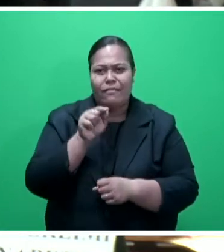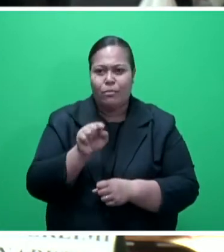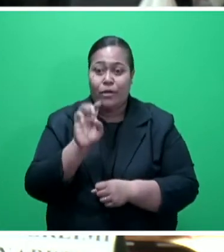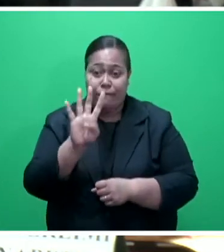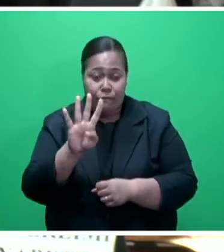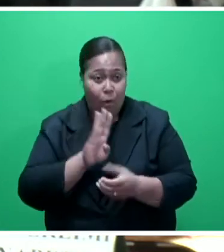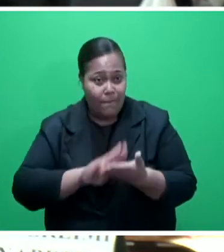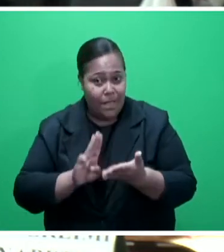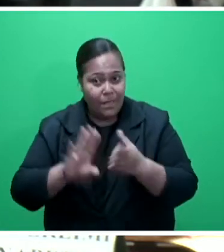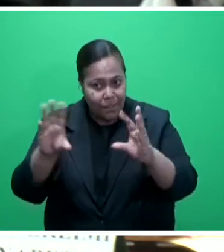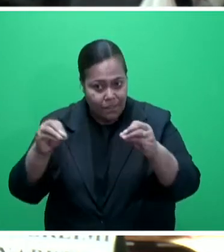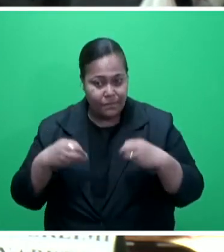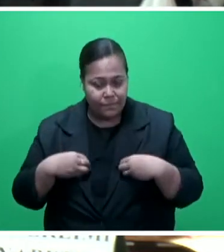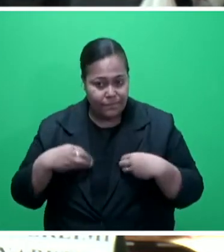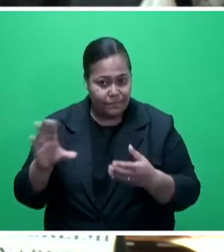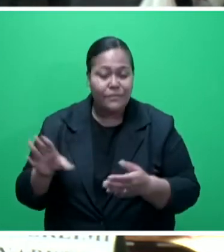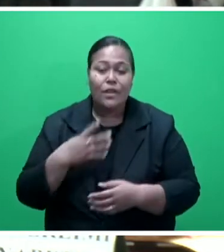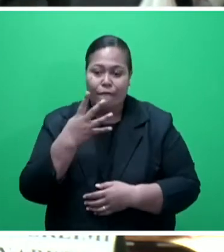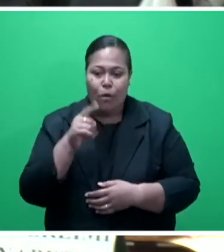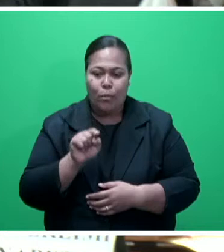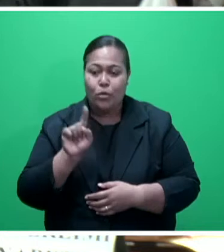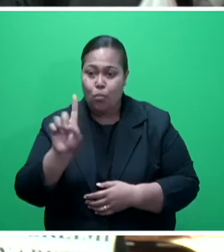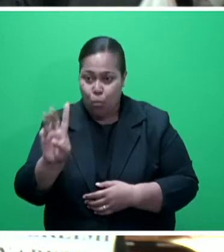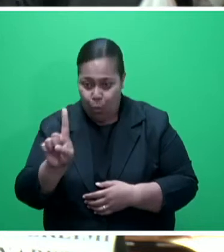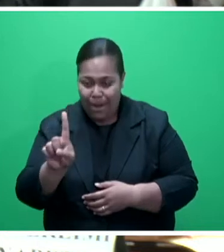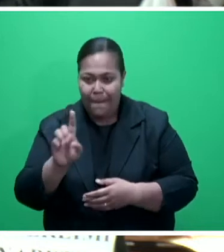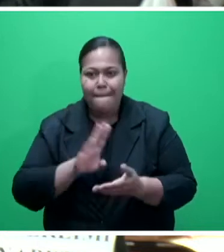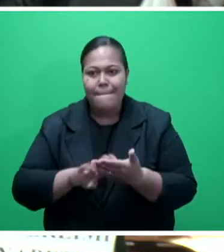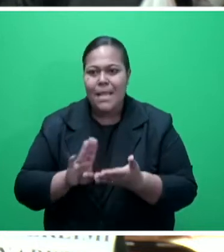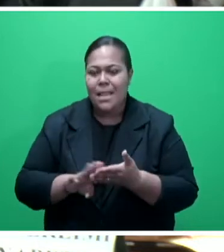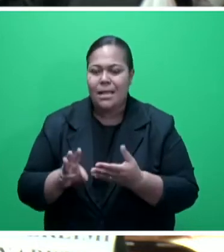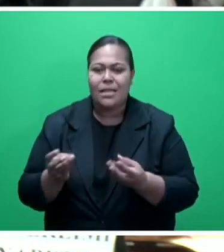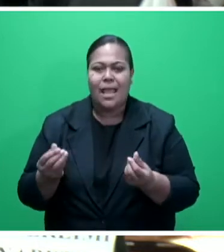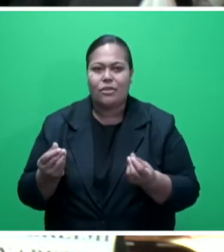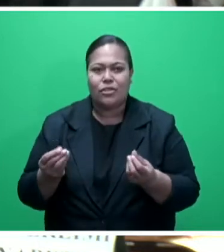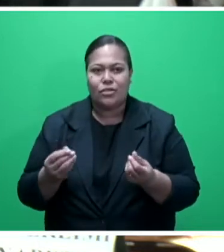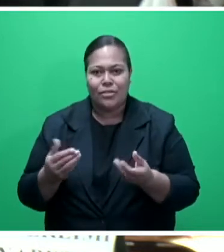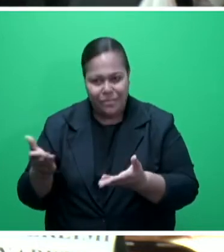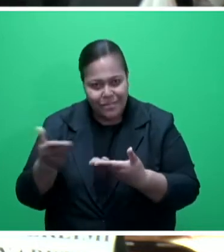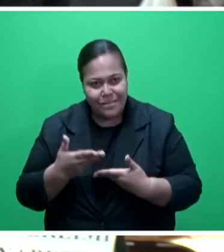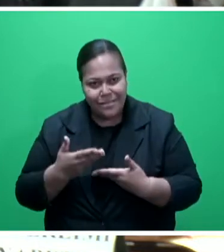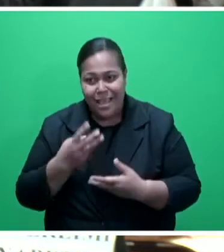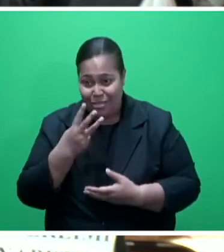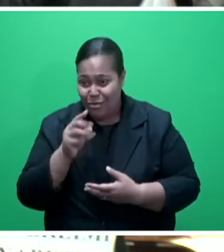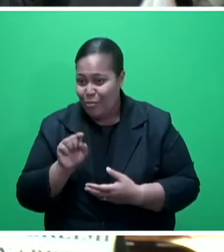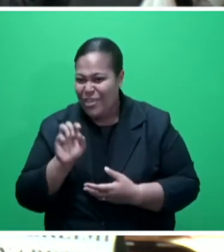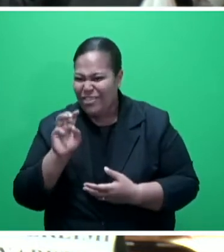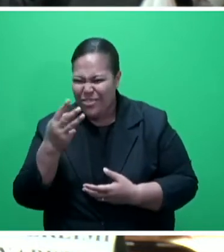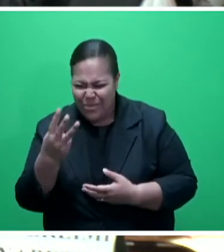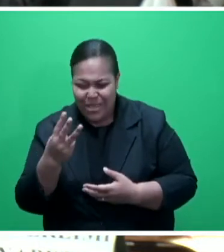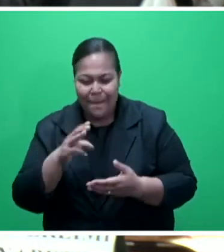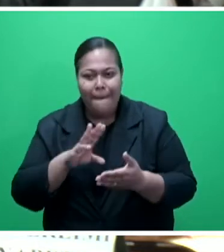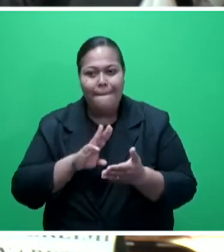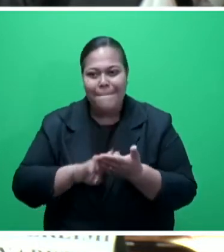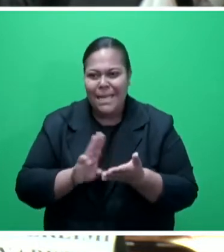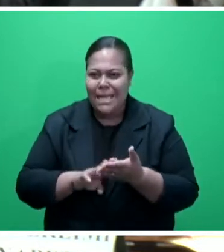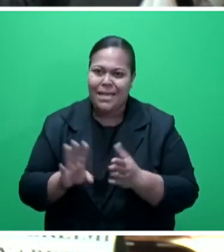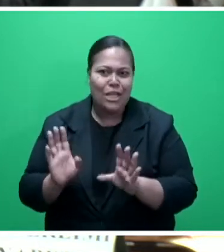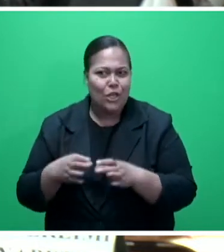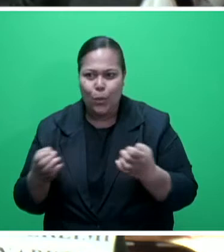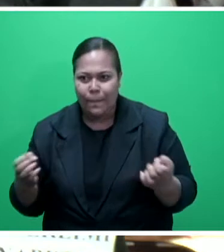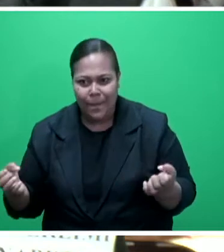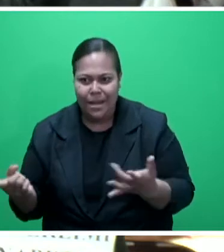been received, with 4.1 million in cash and approximately 3.3 million worth of assistance in kind. Let